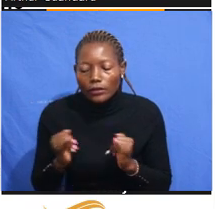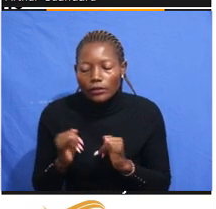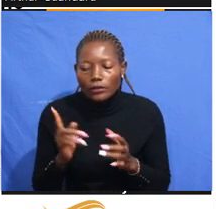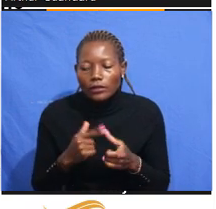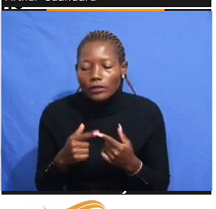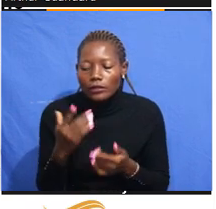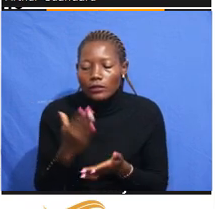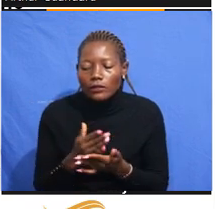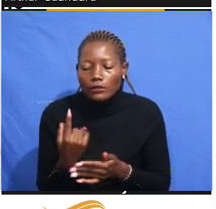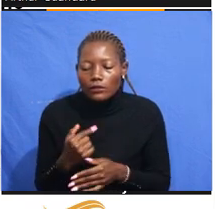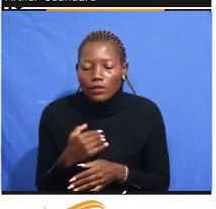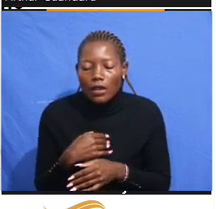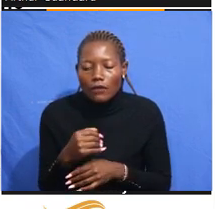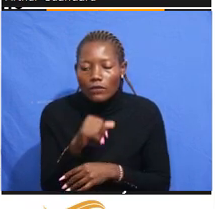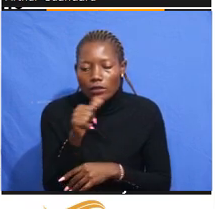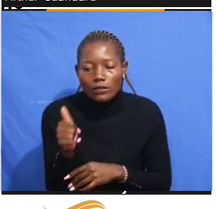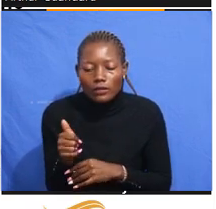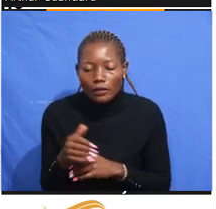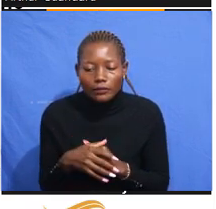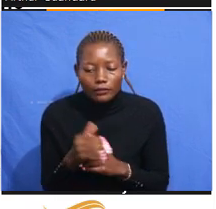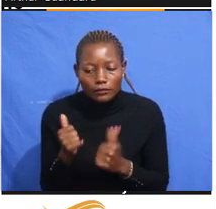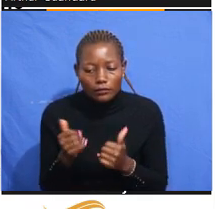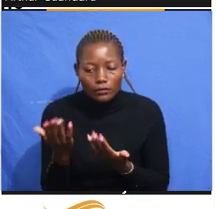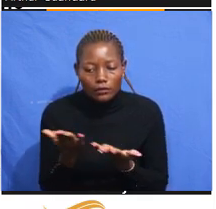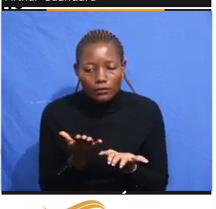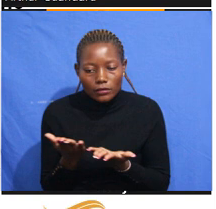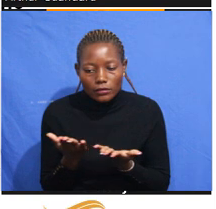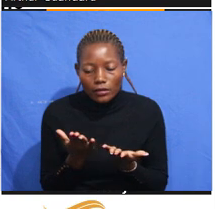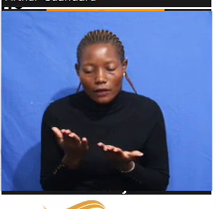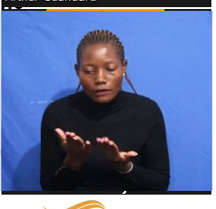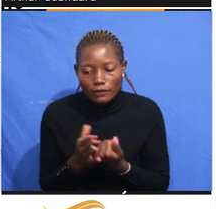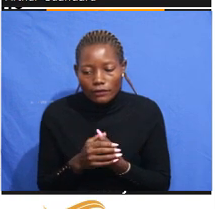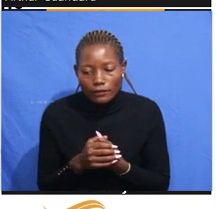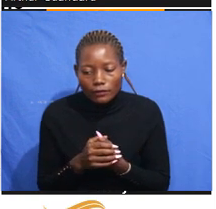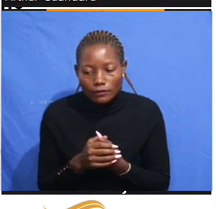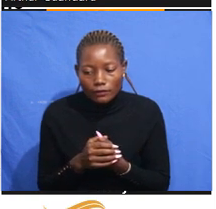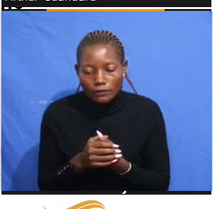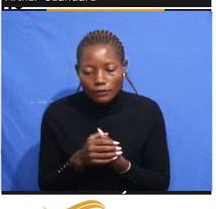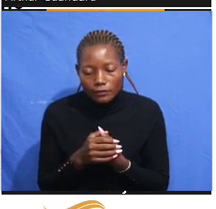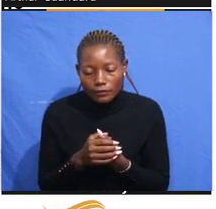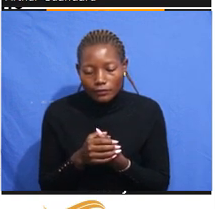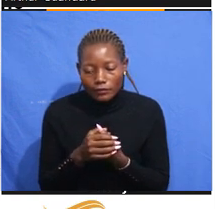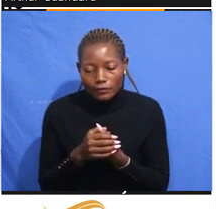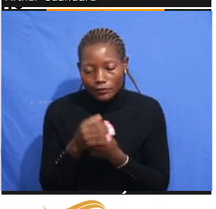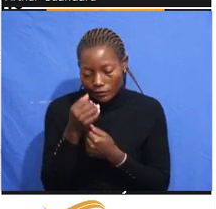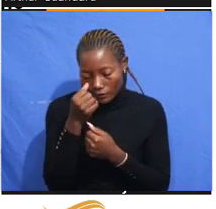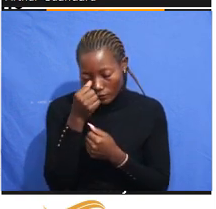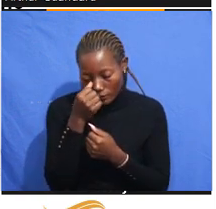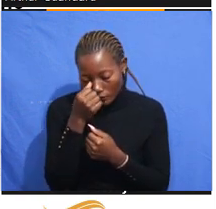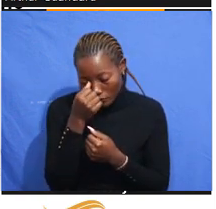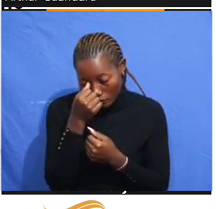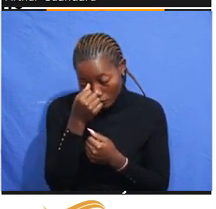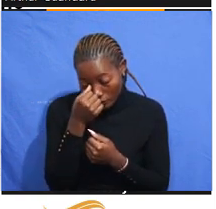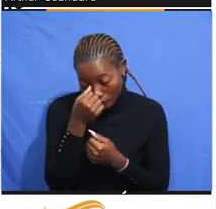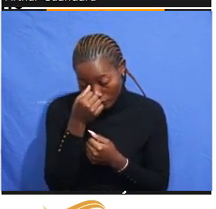you have the capillaries that serve as the bed for diffusion, the